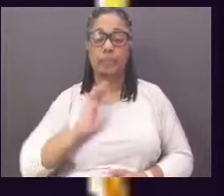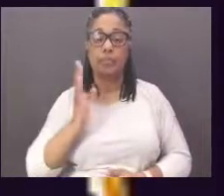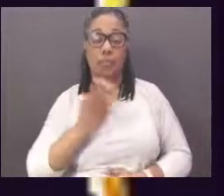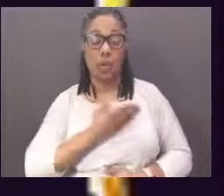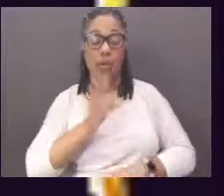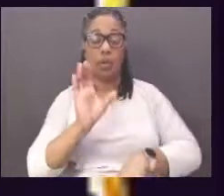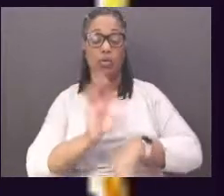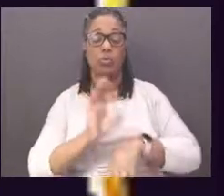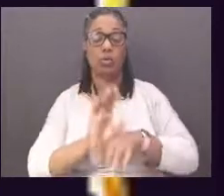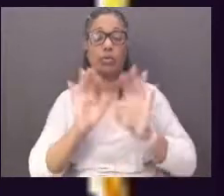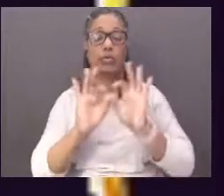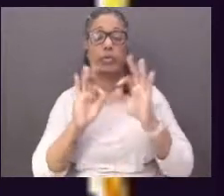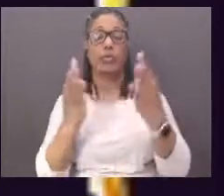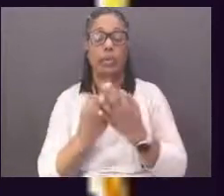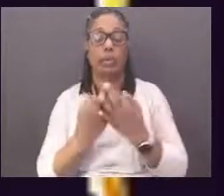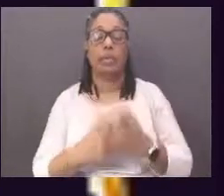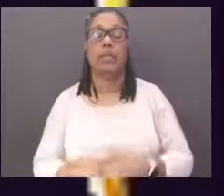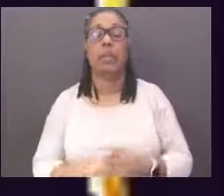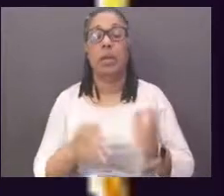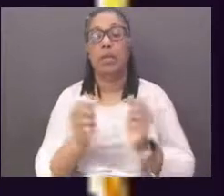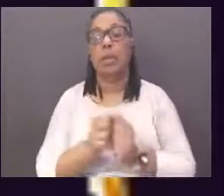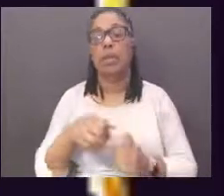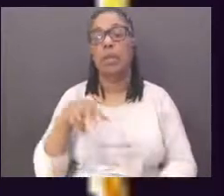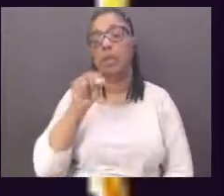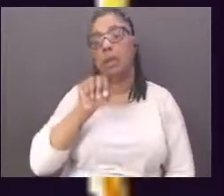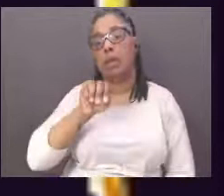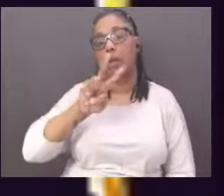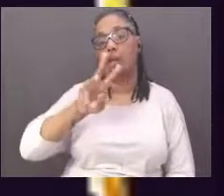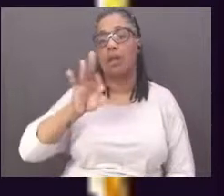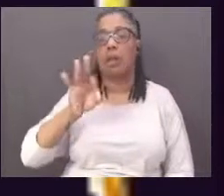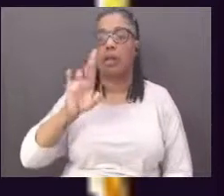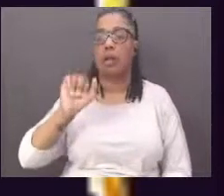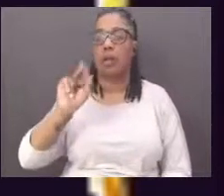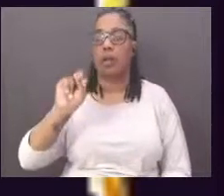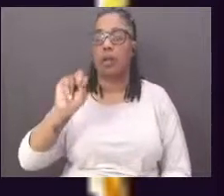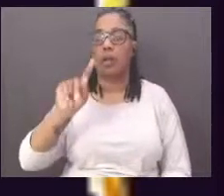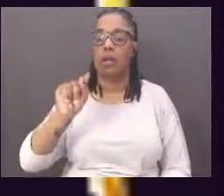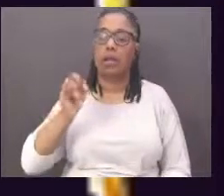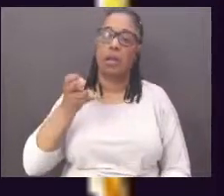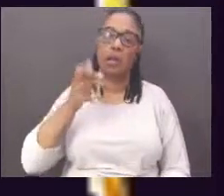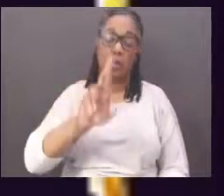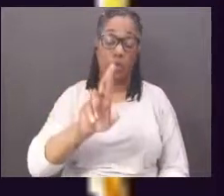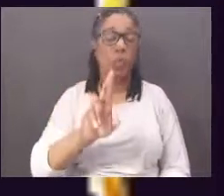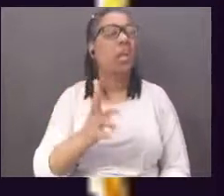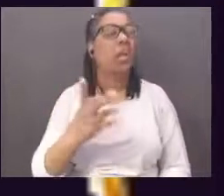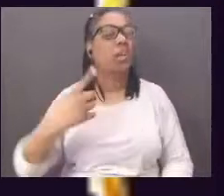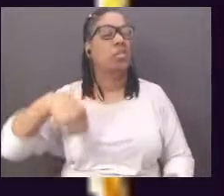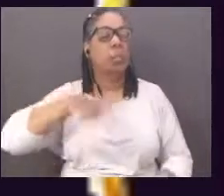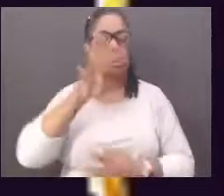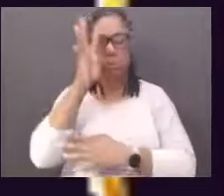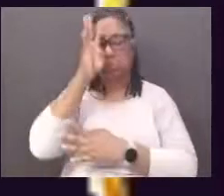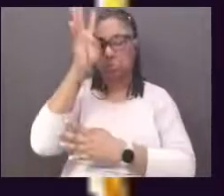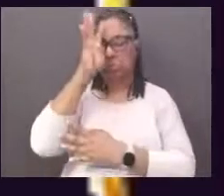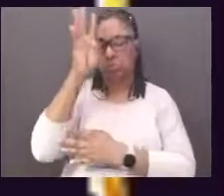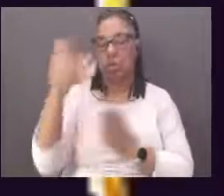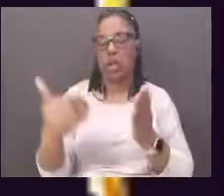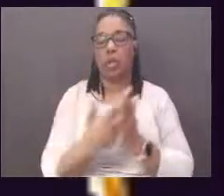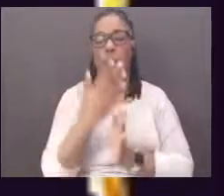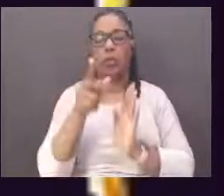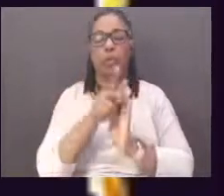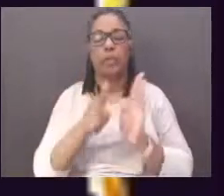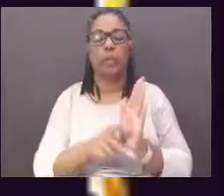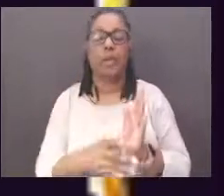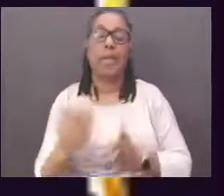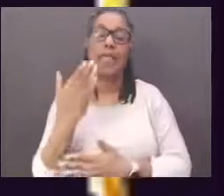Frontier initiative, we came up with protocols and procedures, and we praise God for George and Marcella Armstrong and that Interior